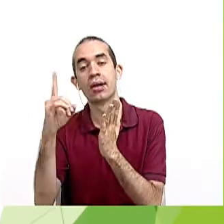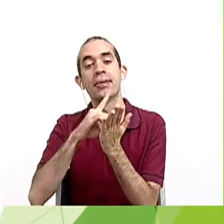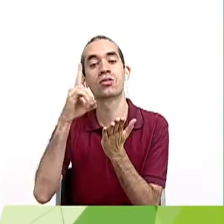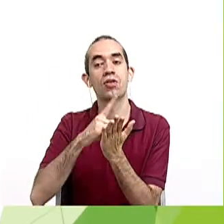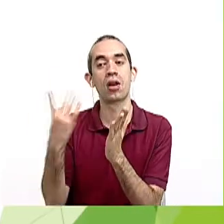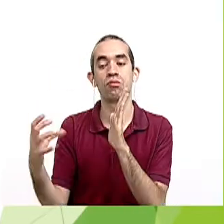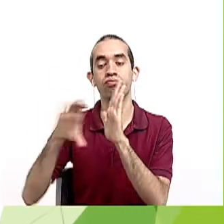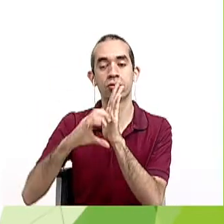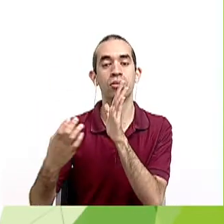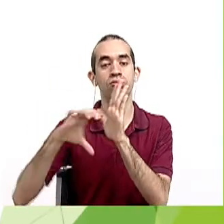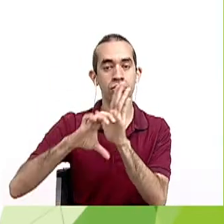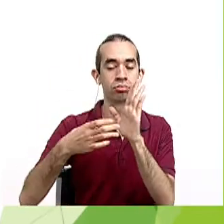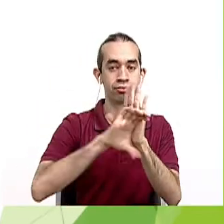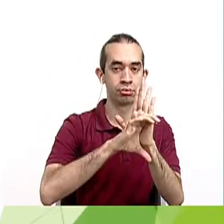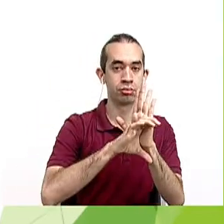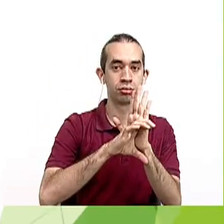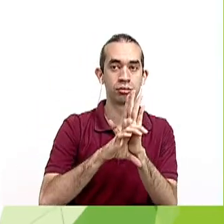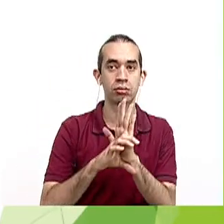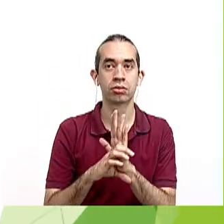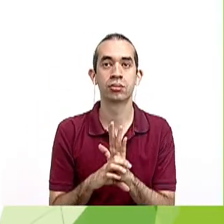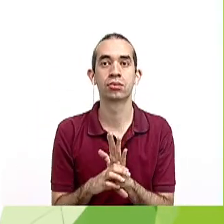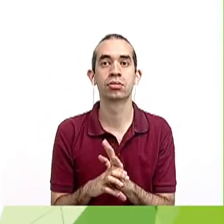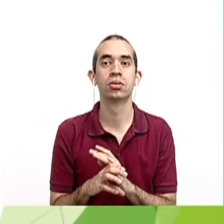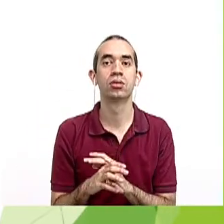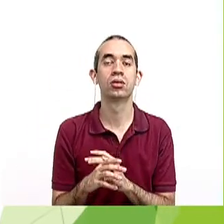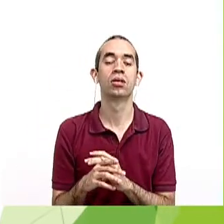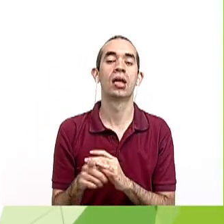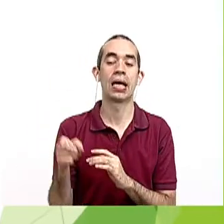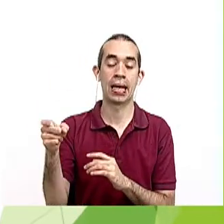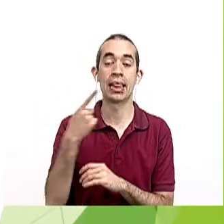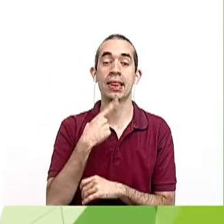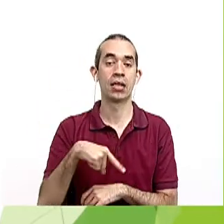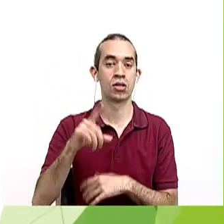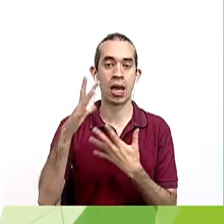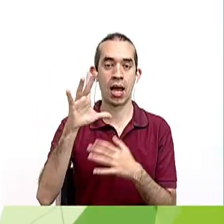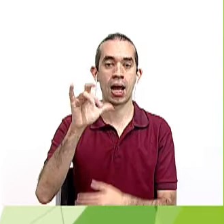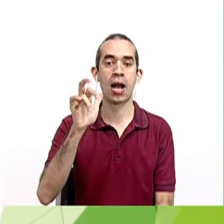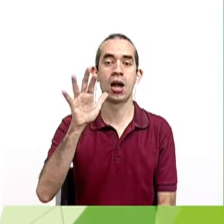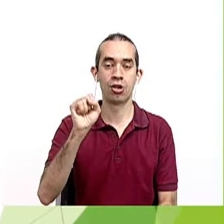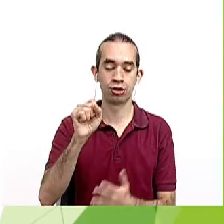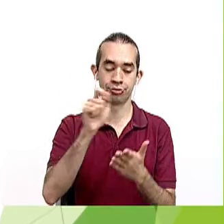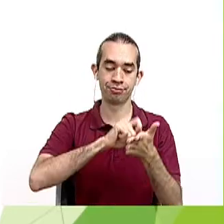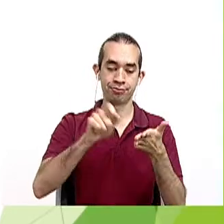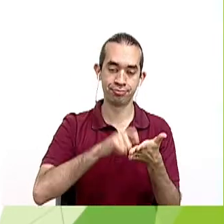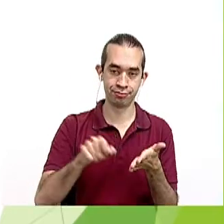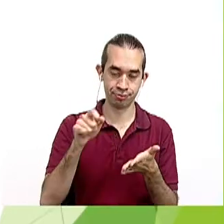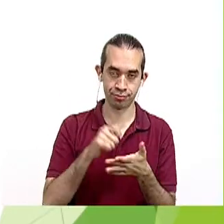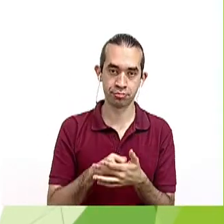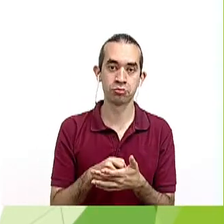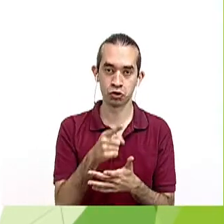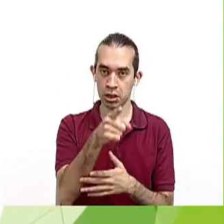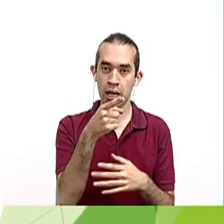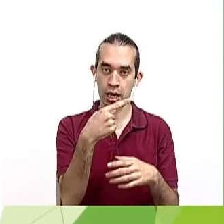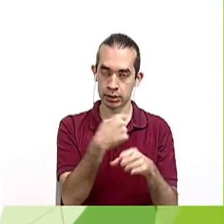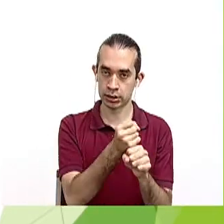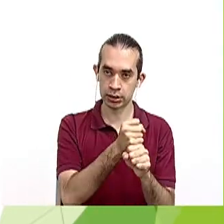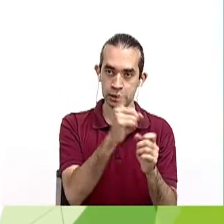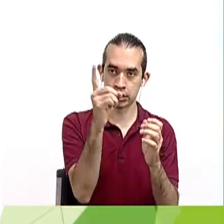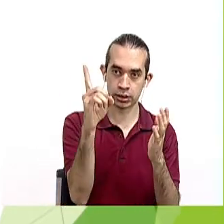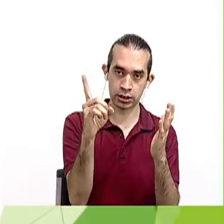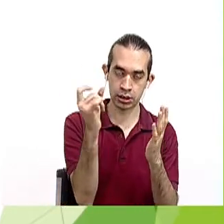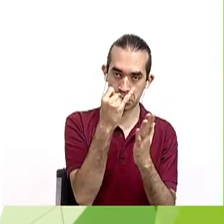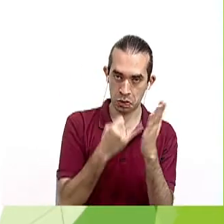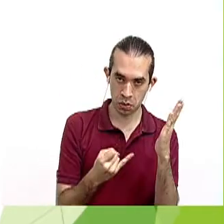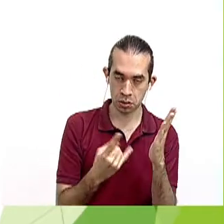dictionary with the food Carlos mentioned in a short test and the elements you found